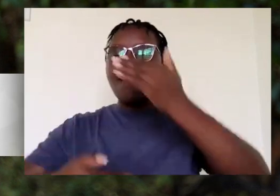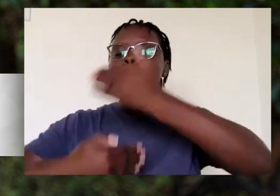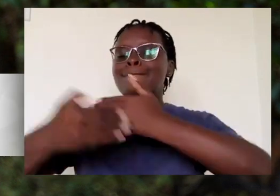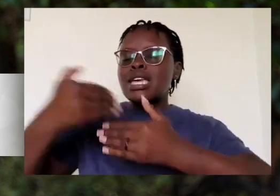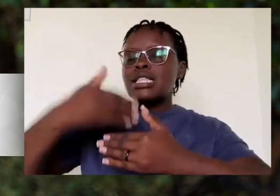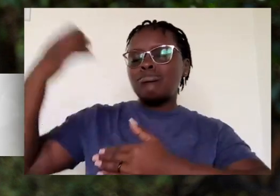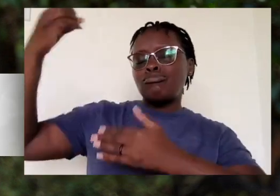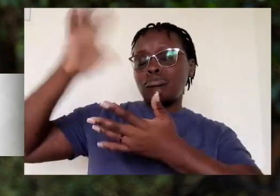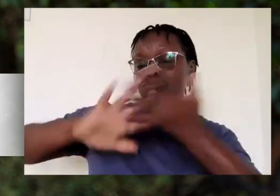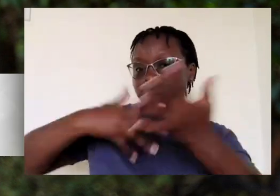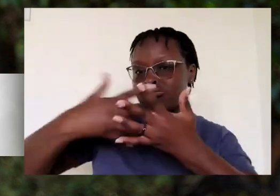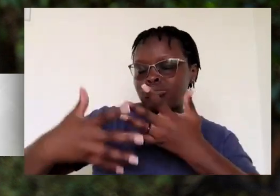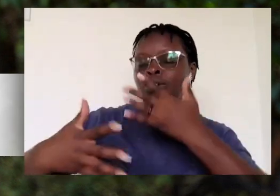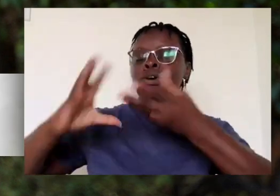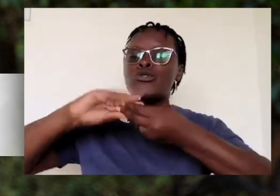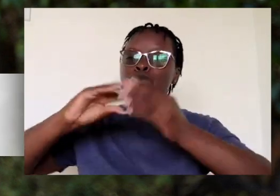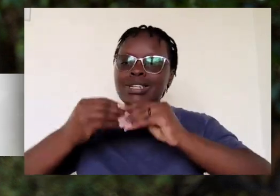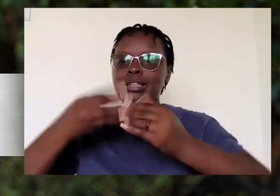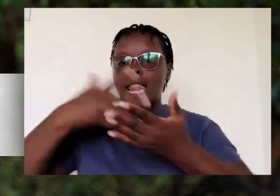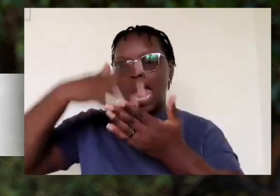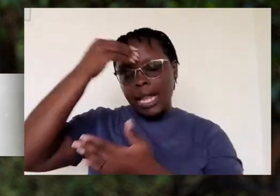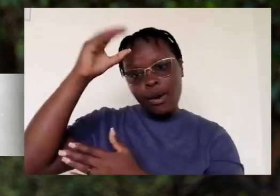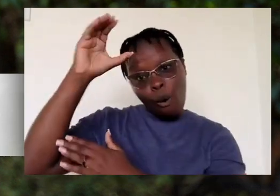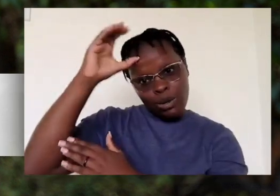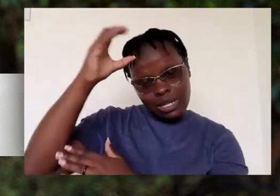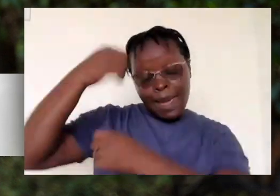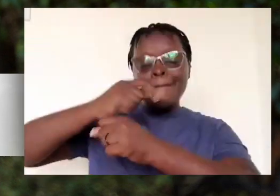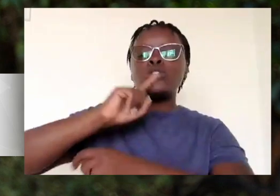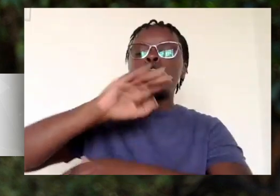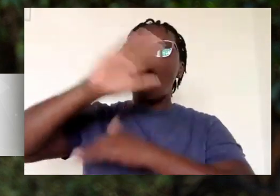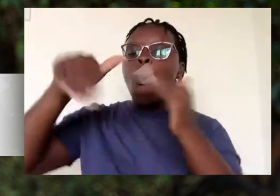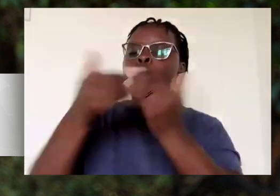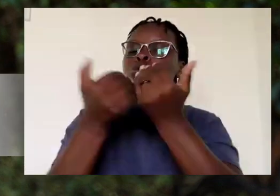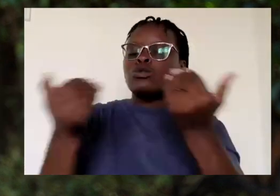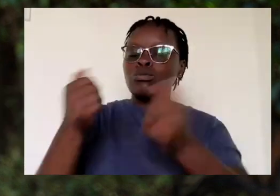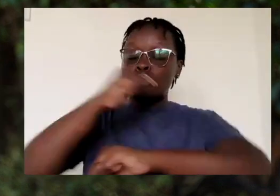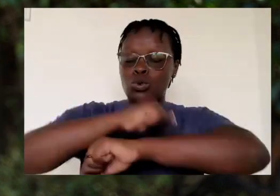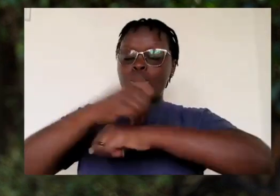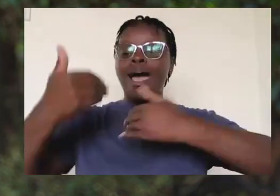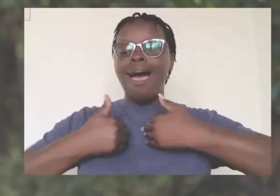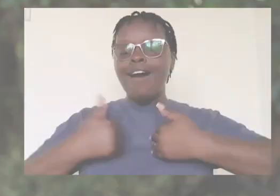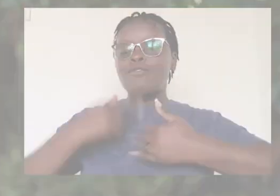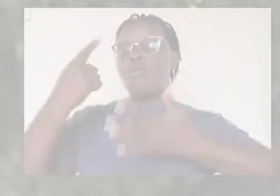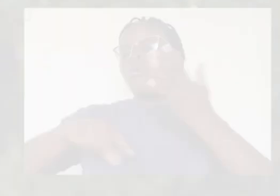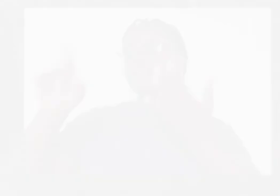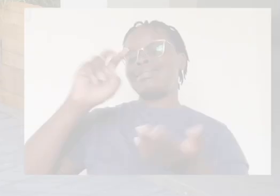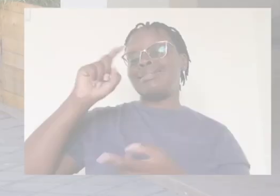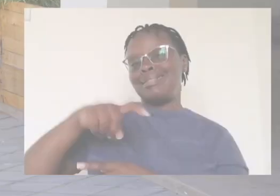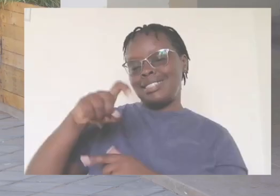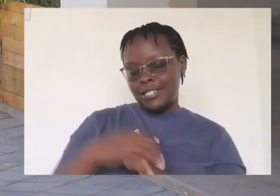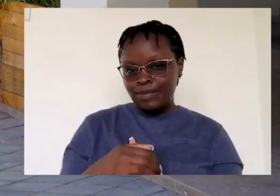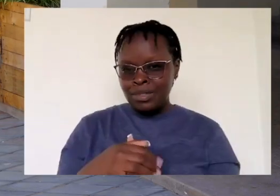teachers, building strong internet connections, creating good learning content, and making sure schools have what they need to keep using tech